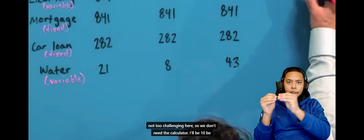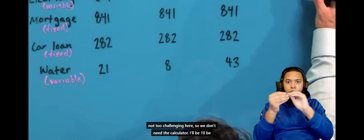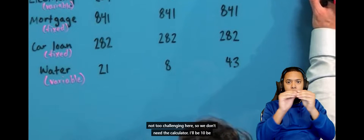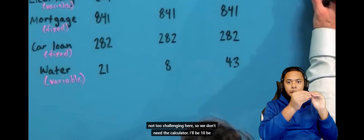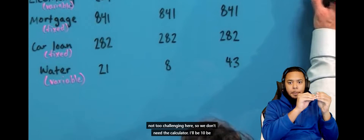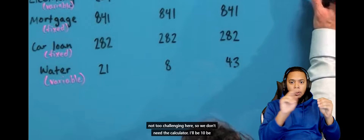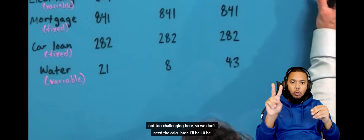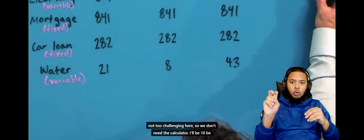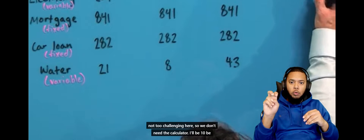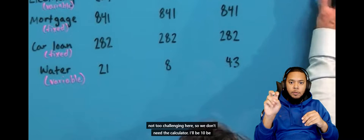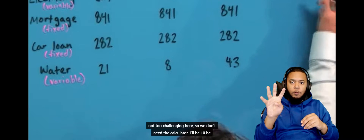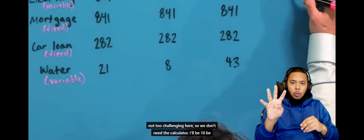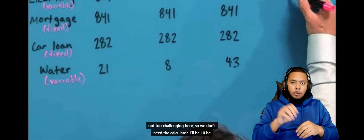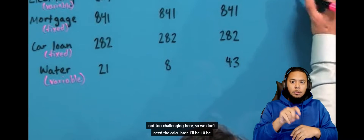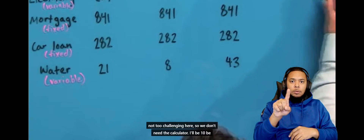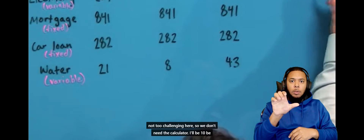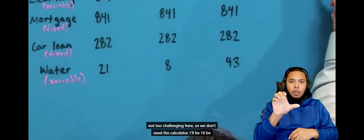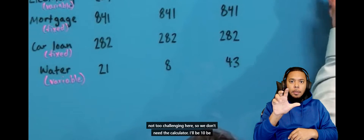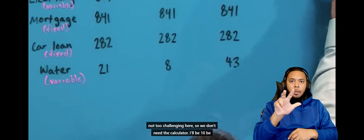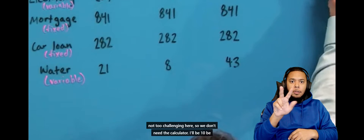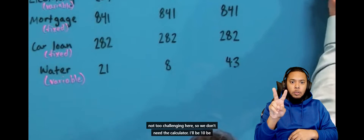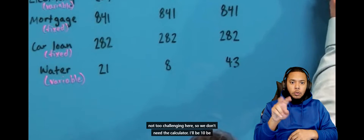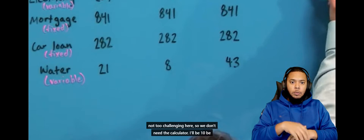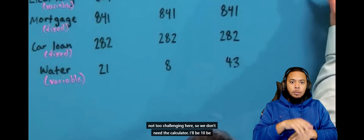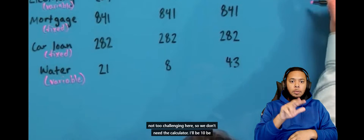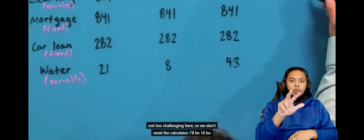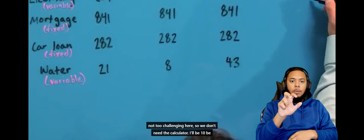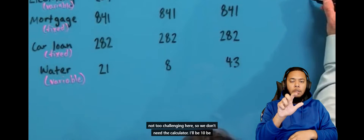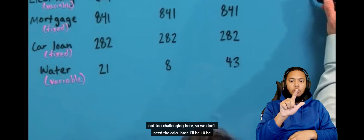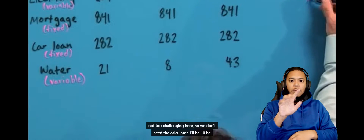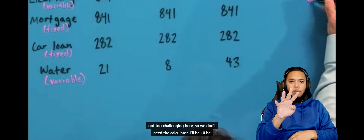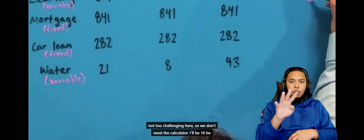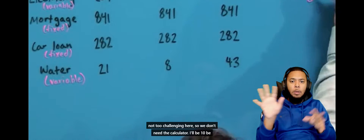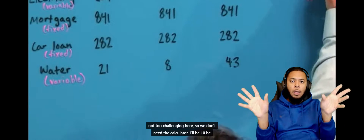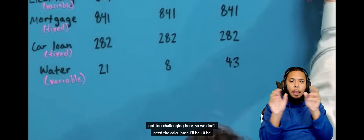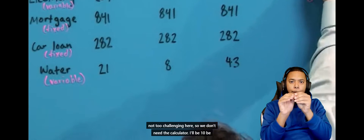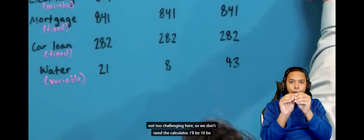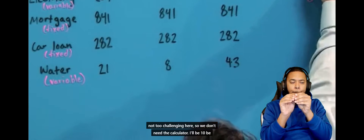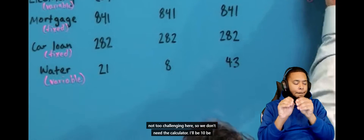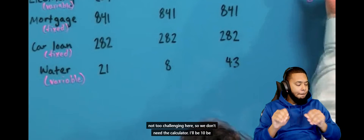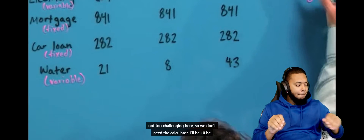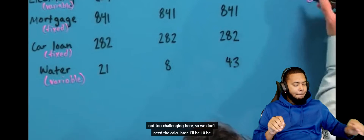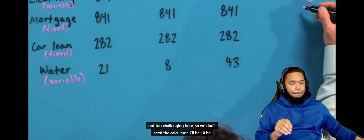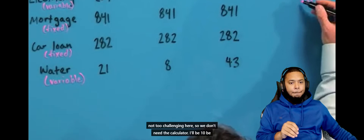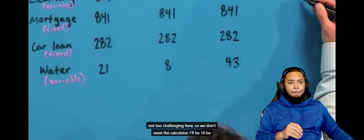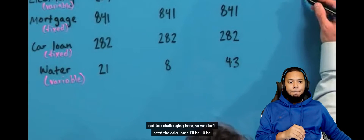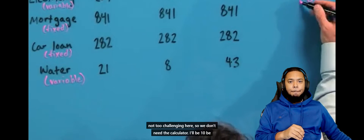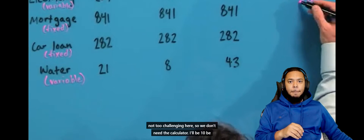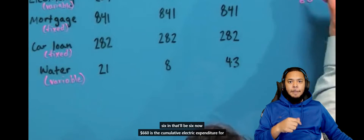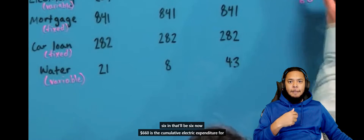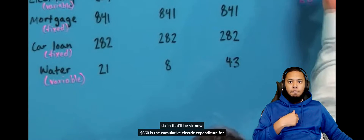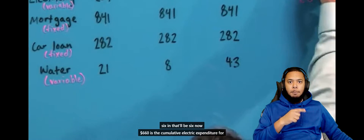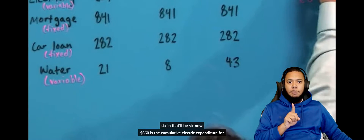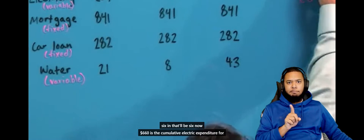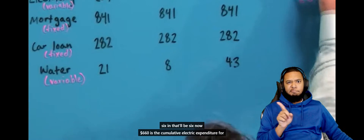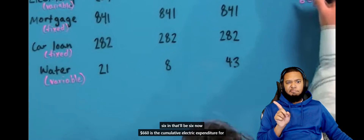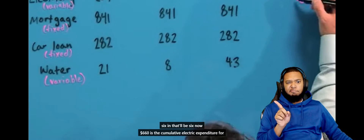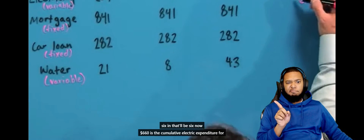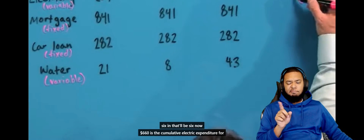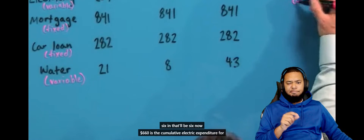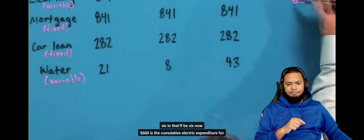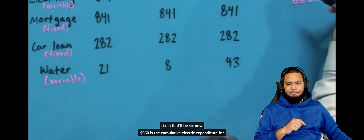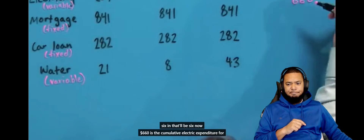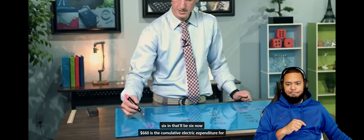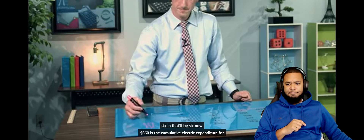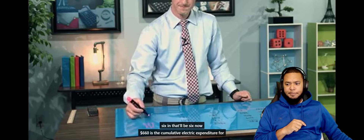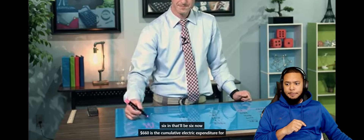Not too challenging here, so we don't need the calculator. That'll be 10, that'll be 6, and